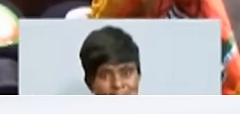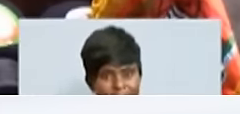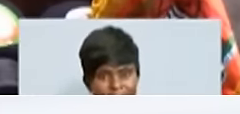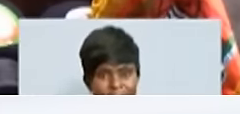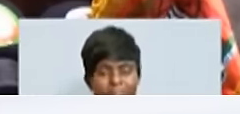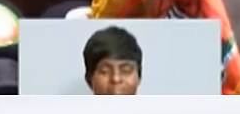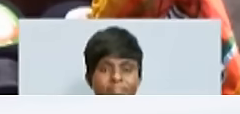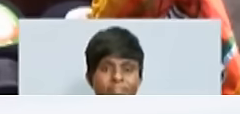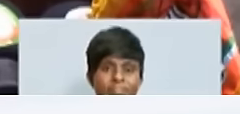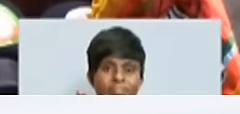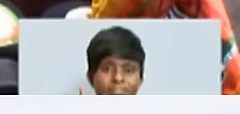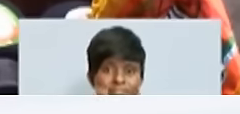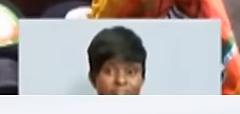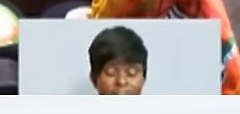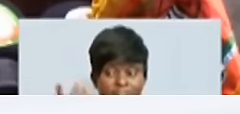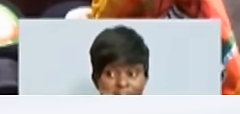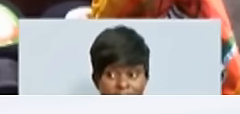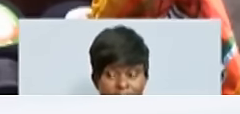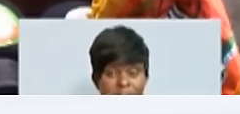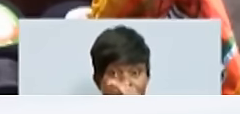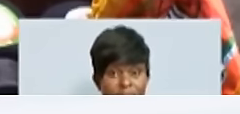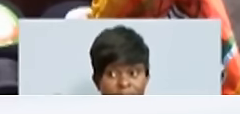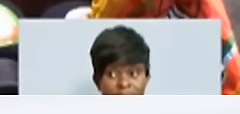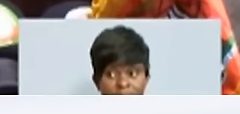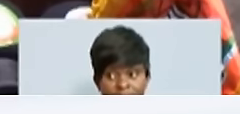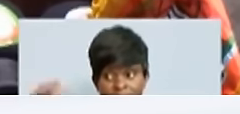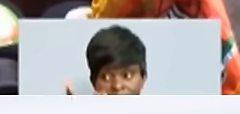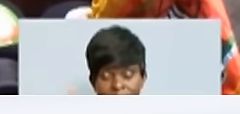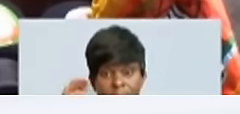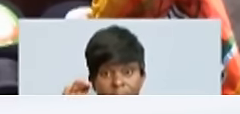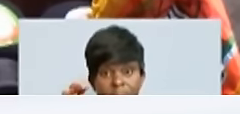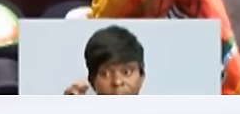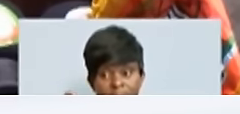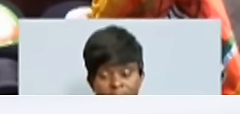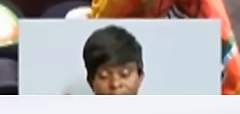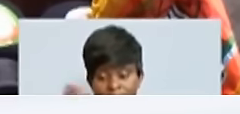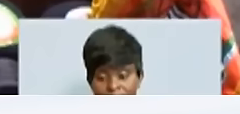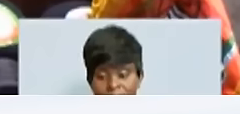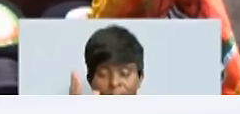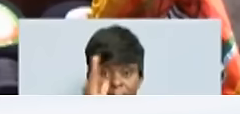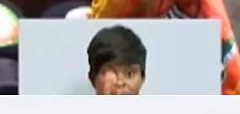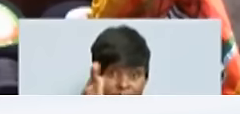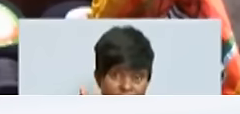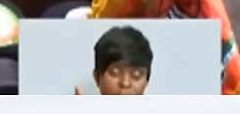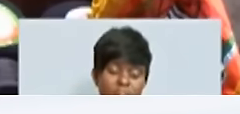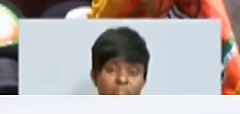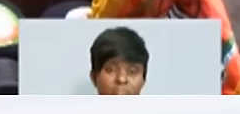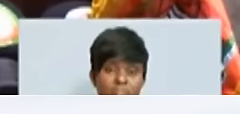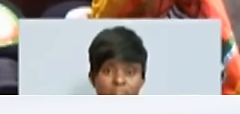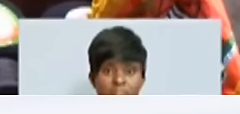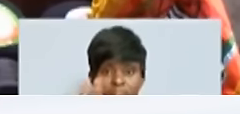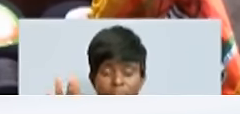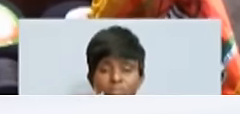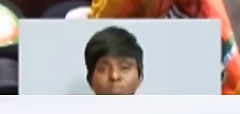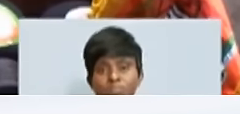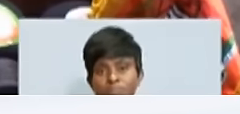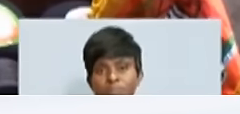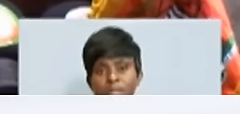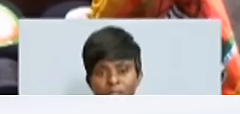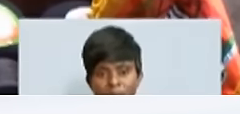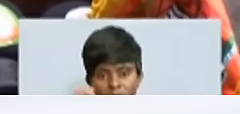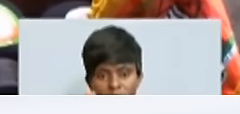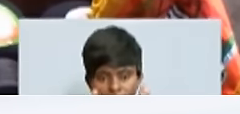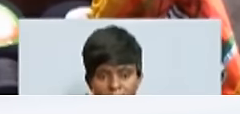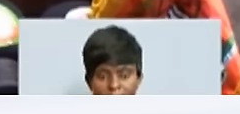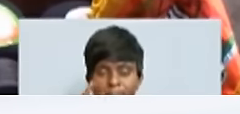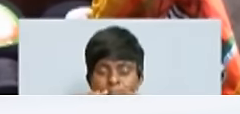activities where funds arising from carbon market trade are directed in their way. That's